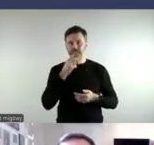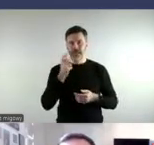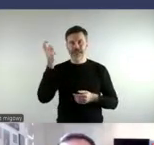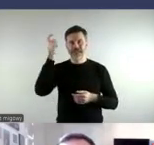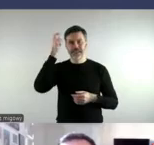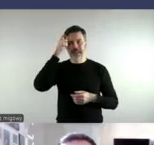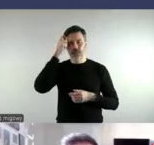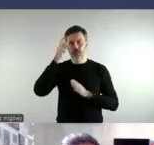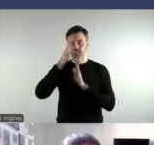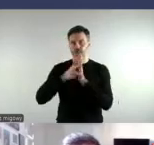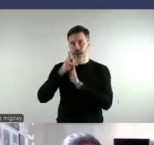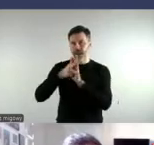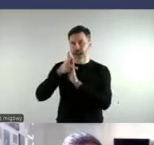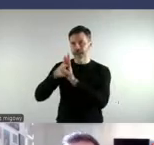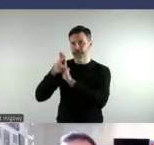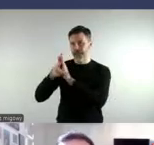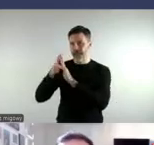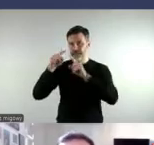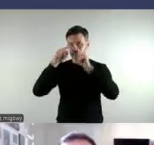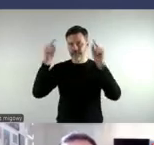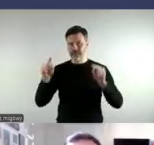and the monitoring center, which is